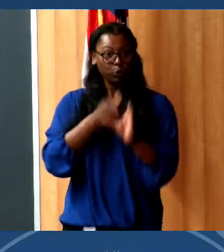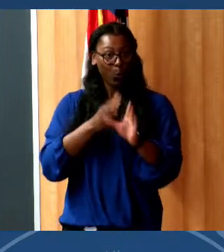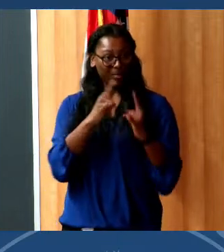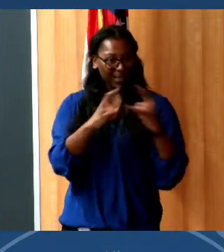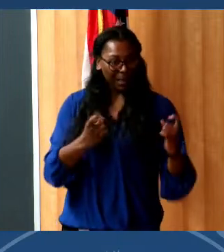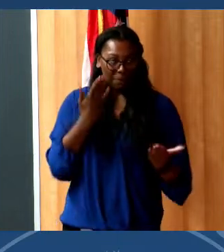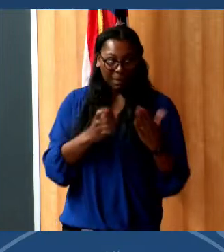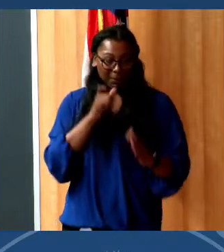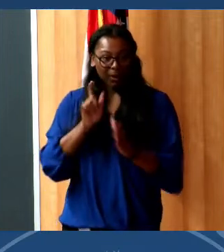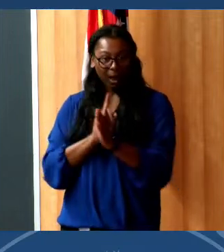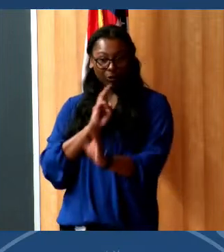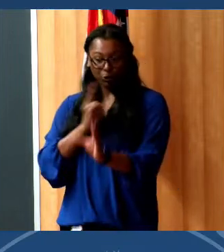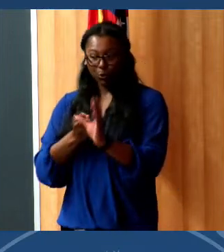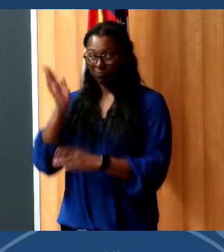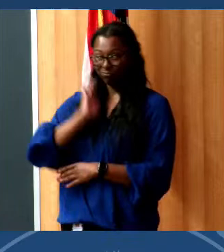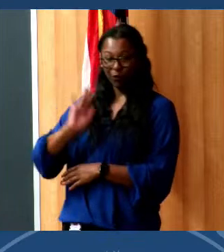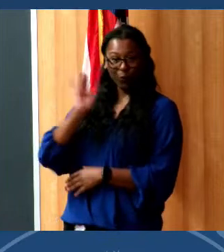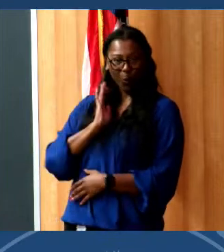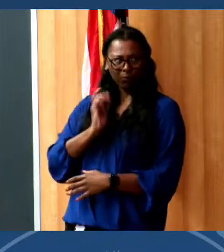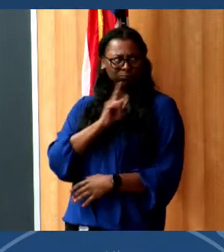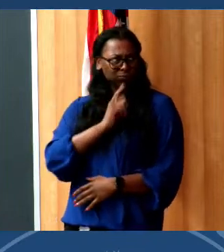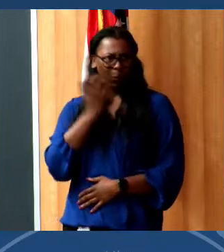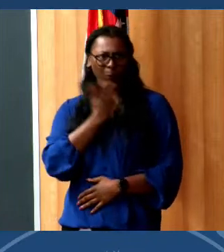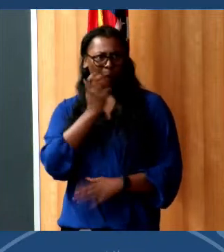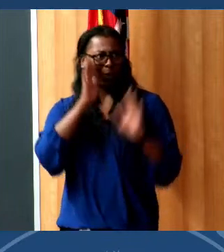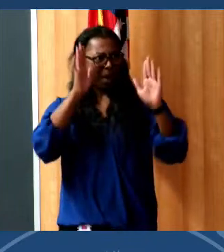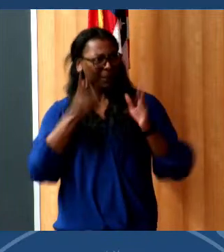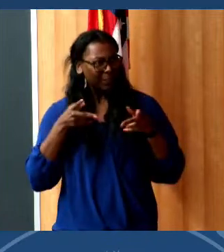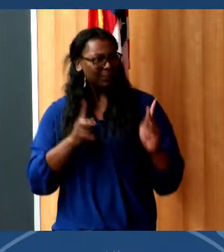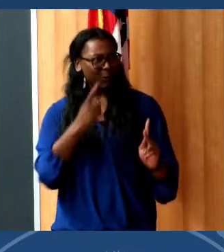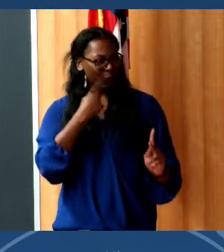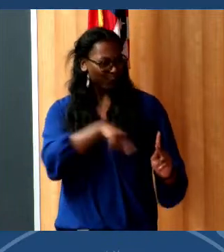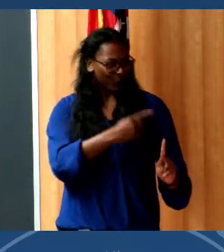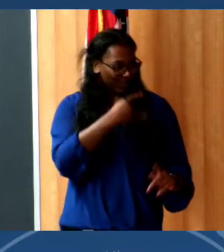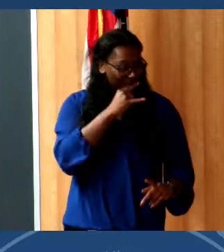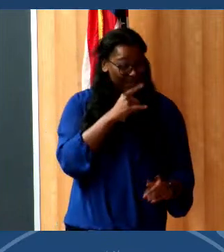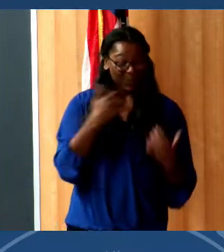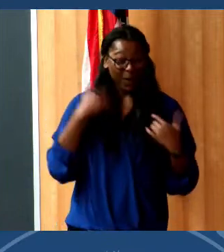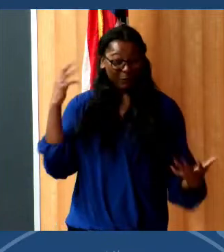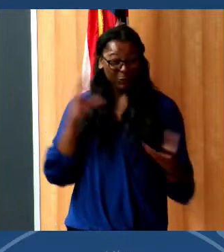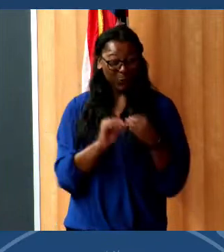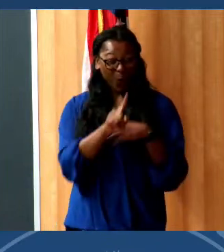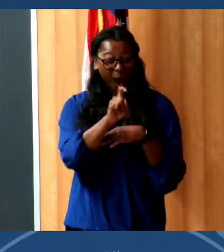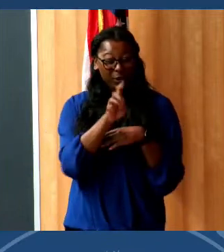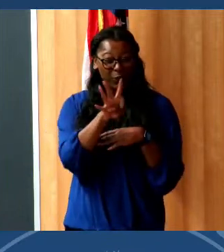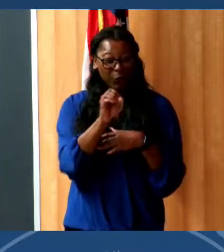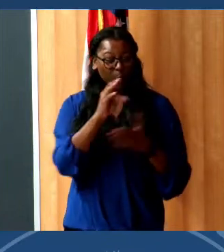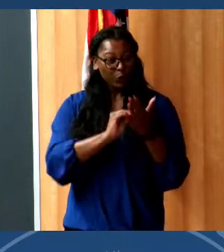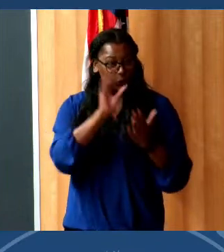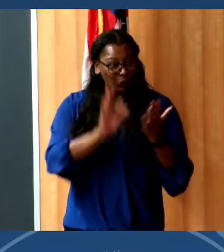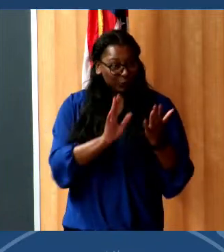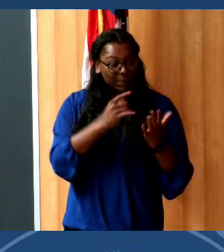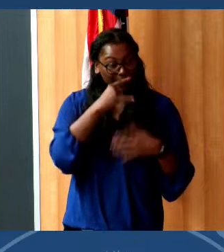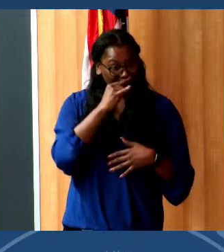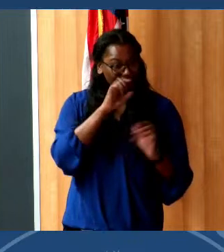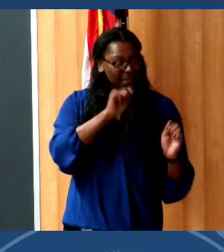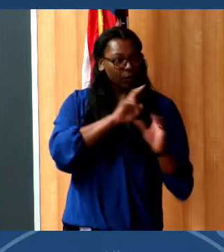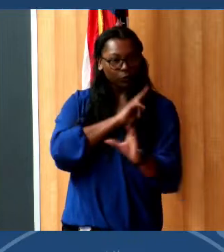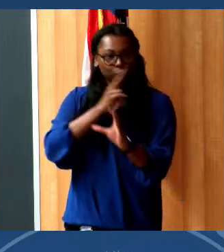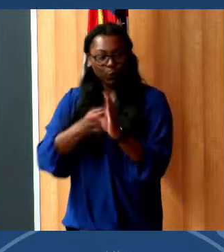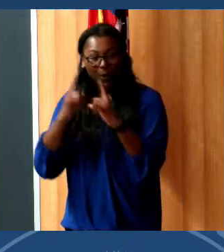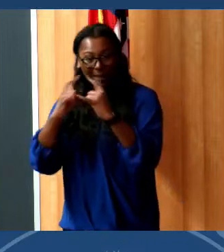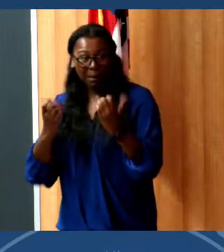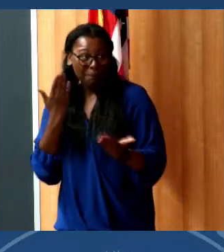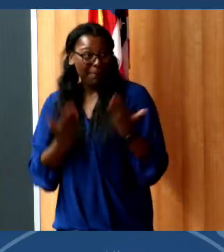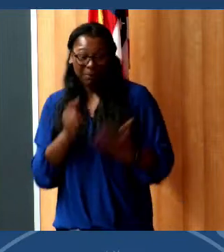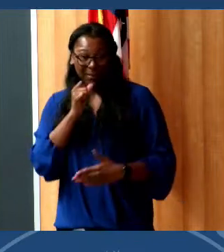there before. So it was an awesome opportunity for them. So there was 140 kids that got to come to camp that maybe never